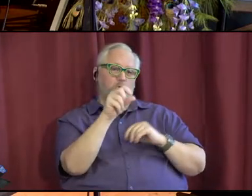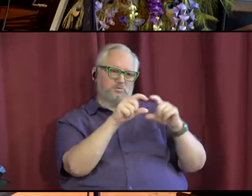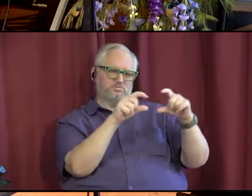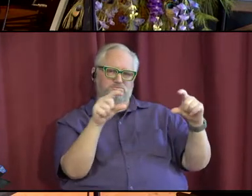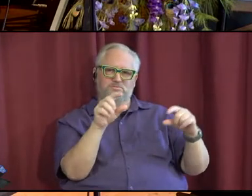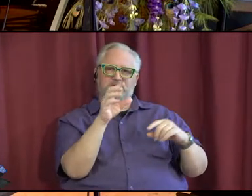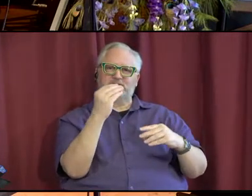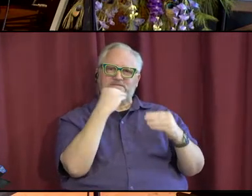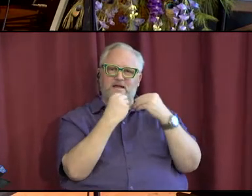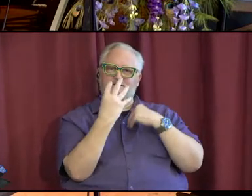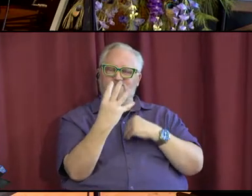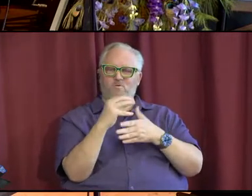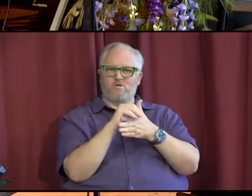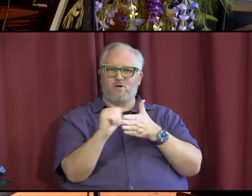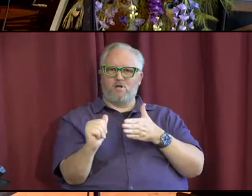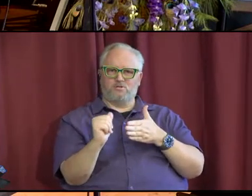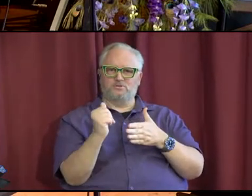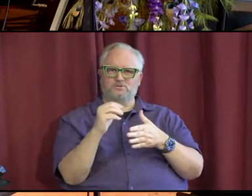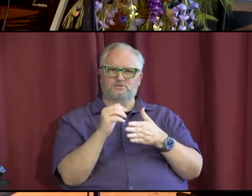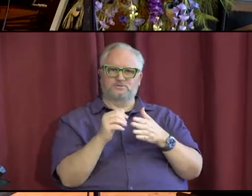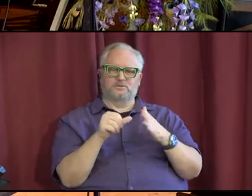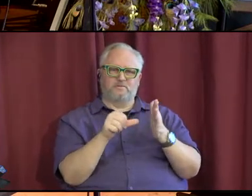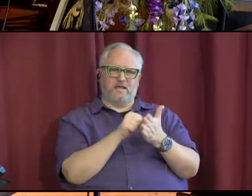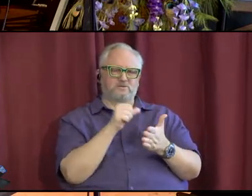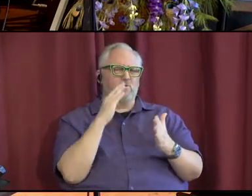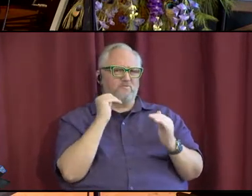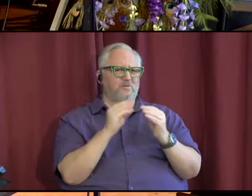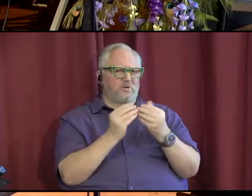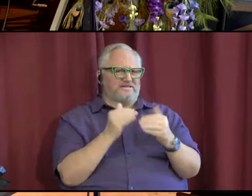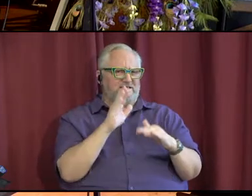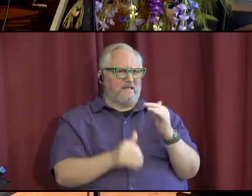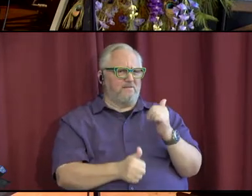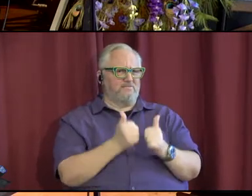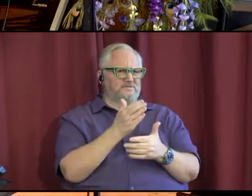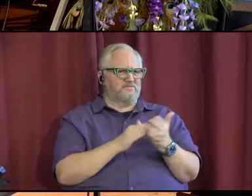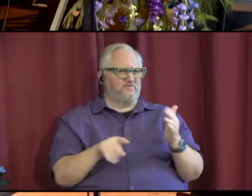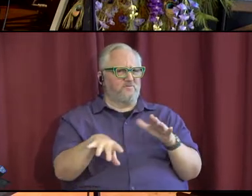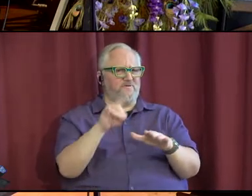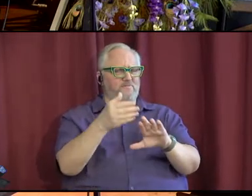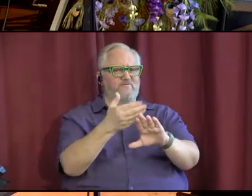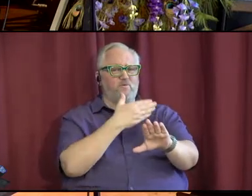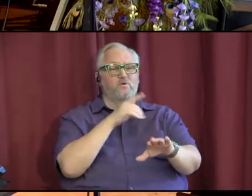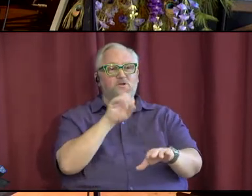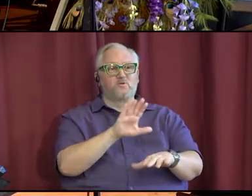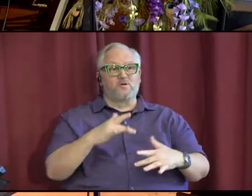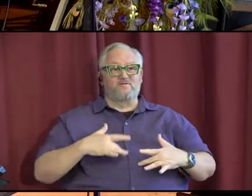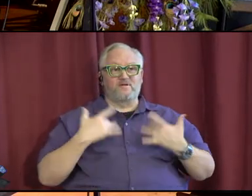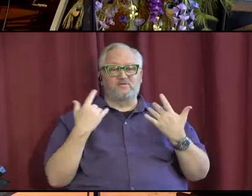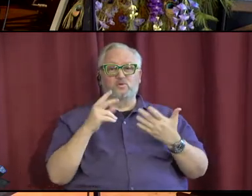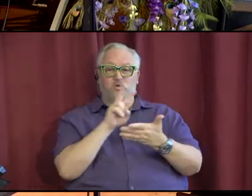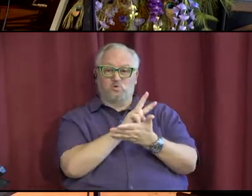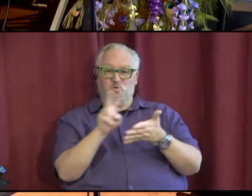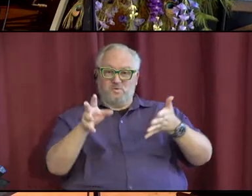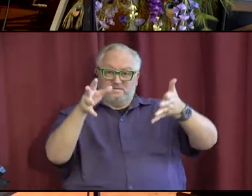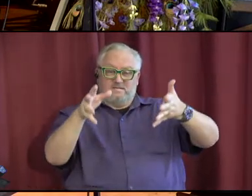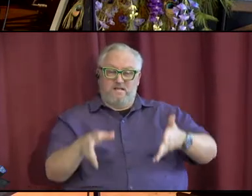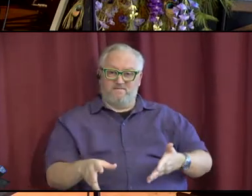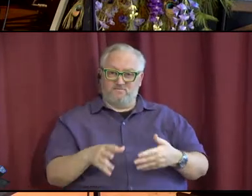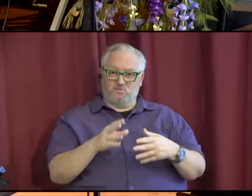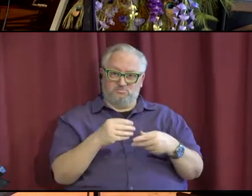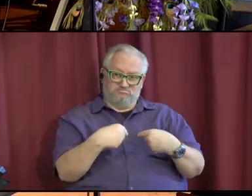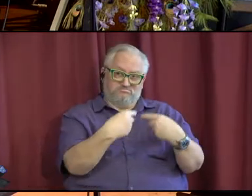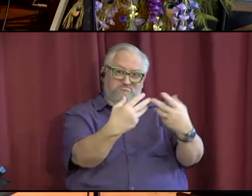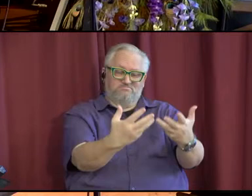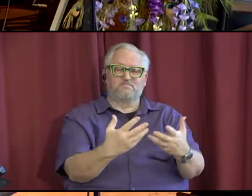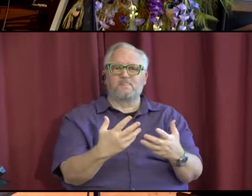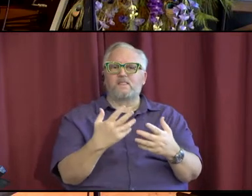page, hopefully easier than some of you have found. So please, we need your events. It's two weeks till the deadline. Please get them in for